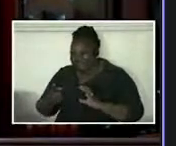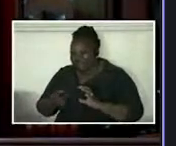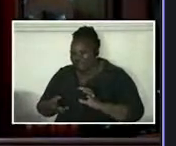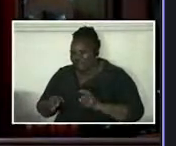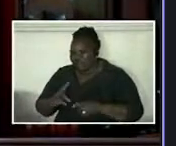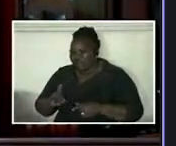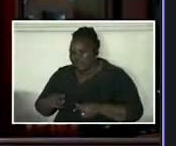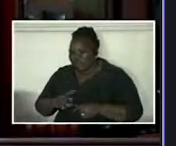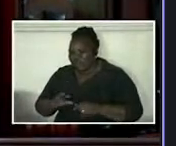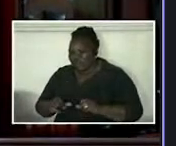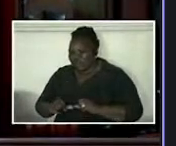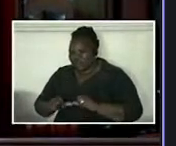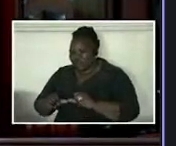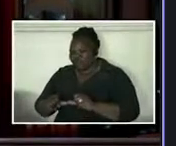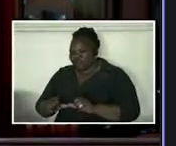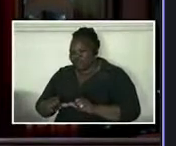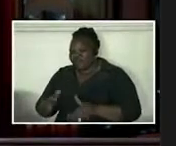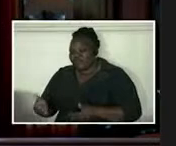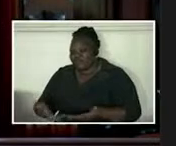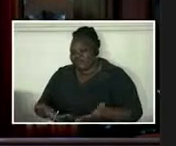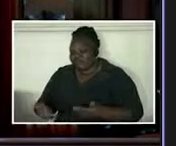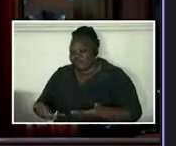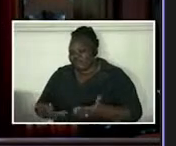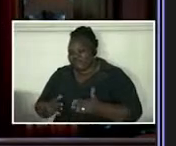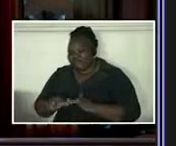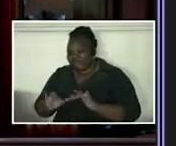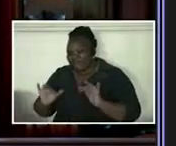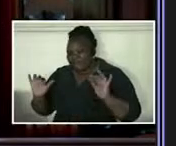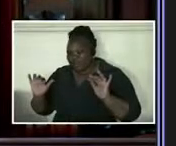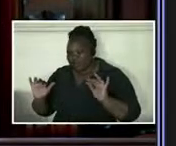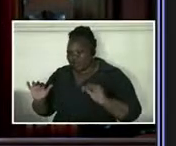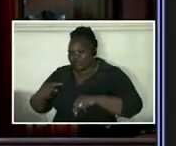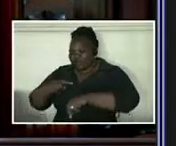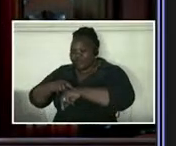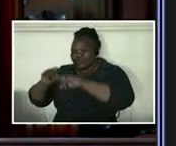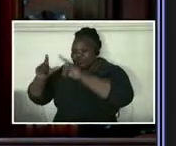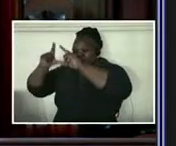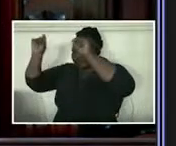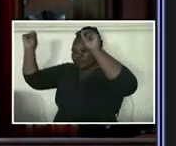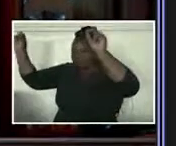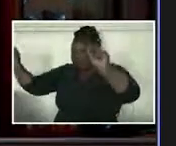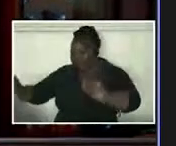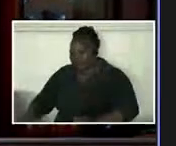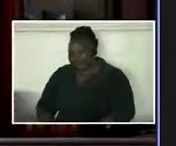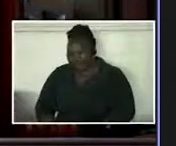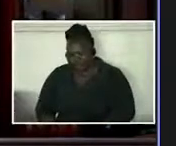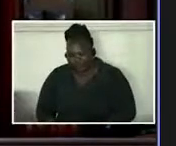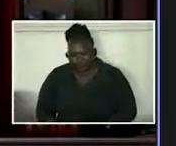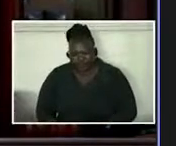and continue to diligently deserve the people of our province your time is now no